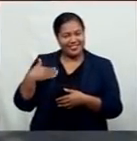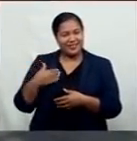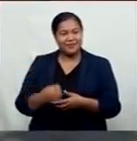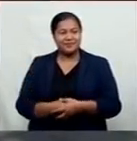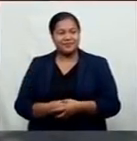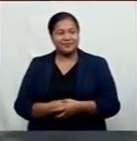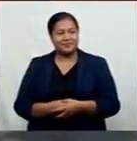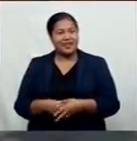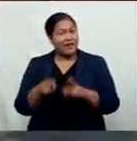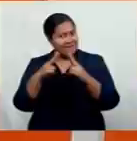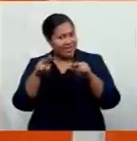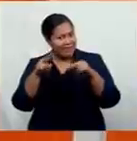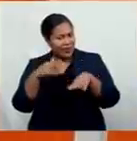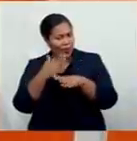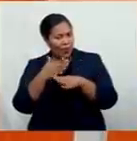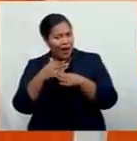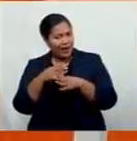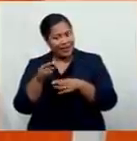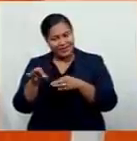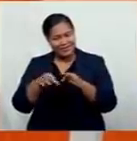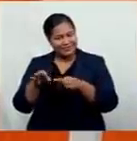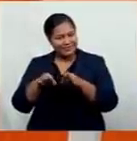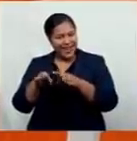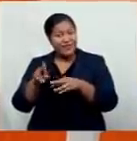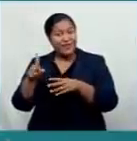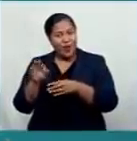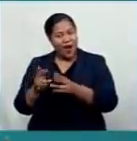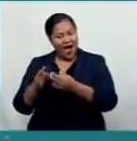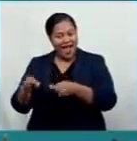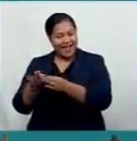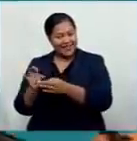And FEMAT working on maritime plans.